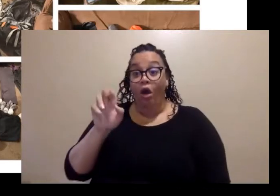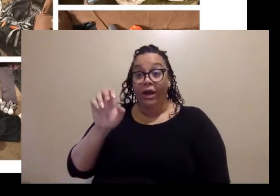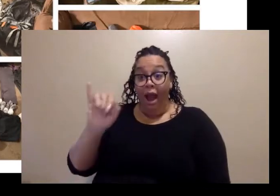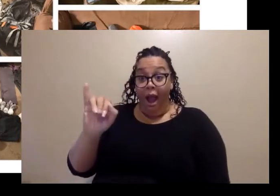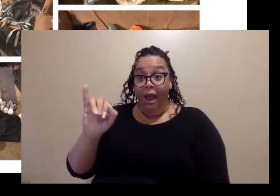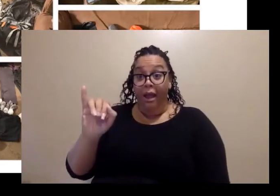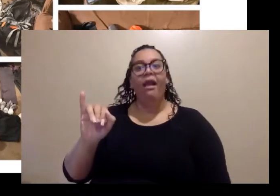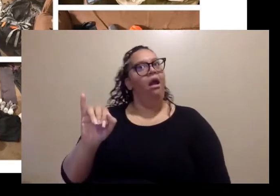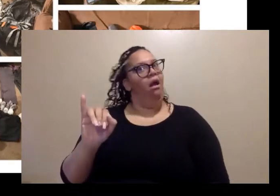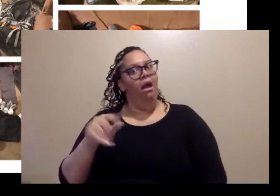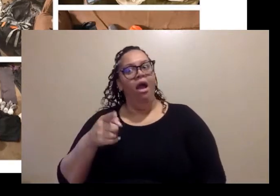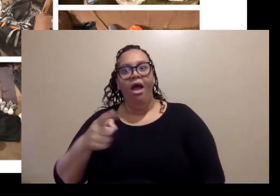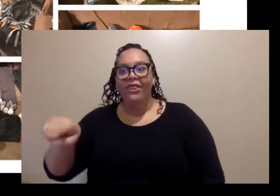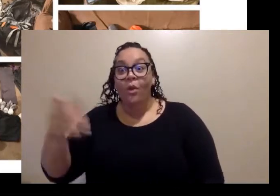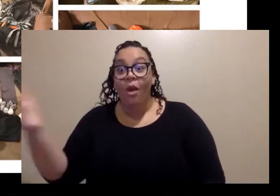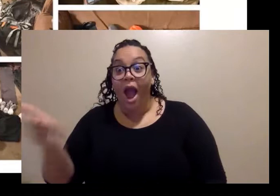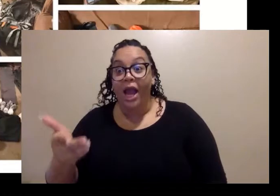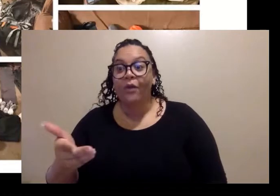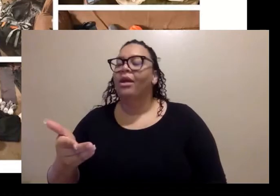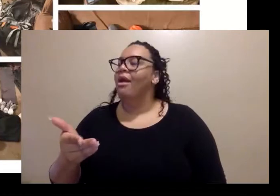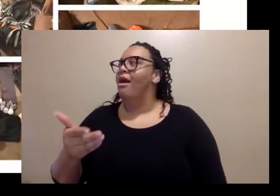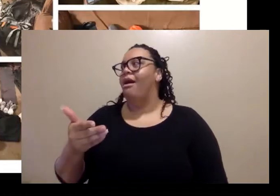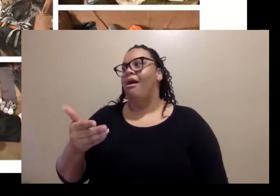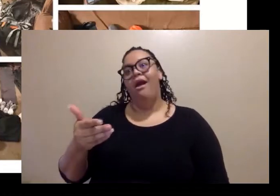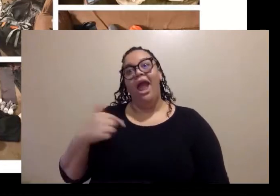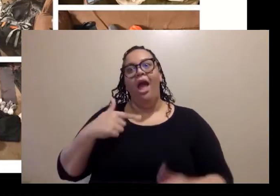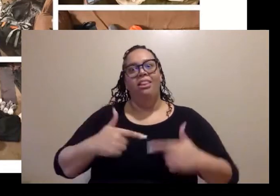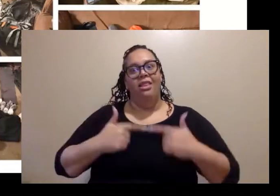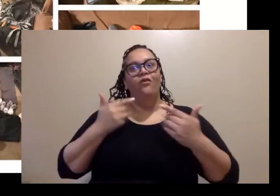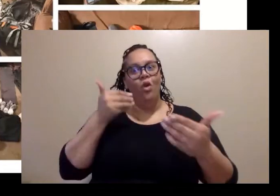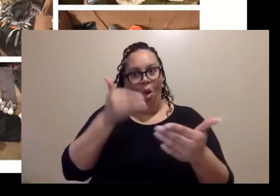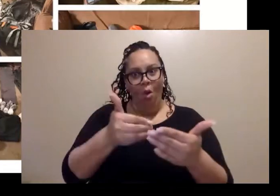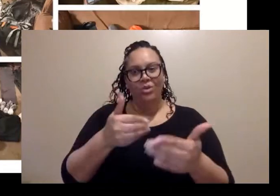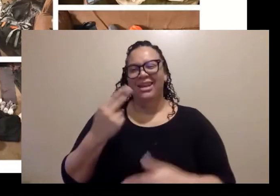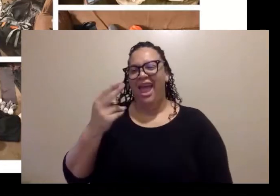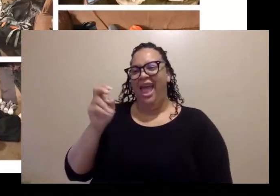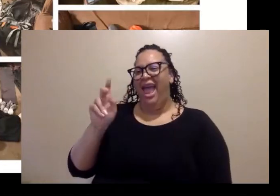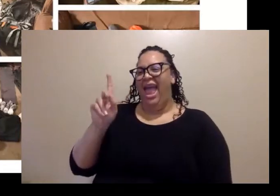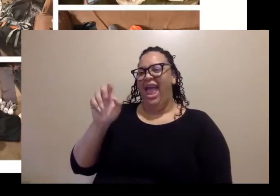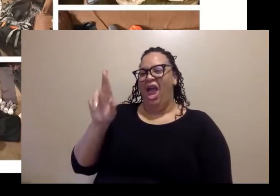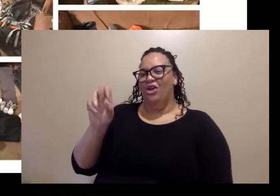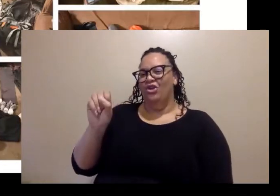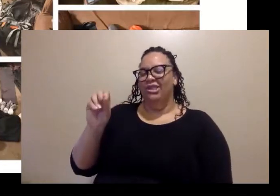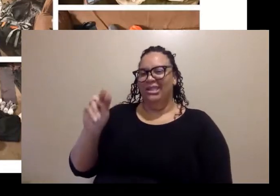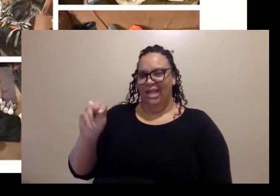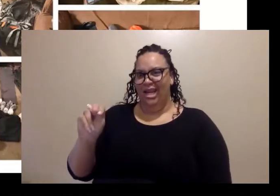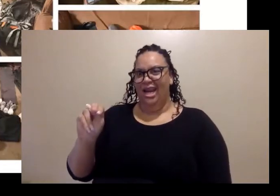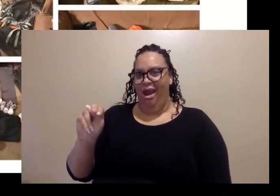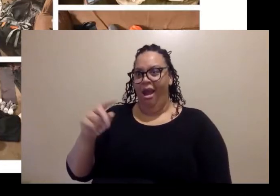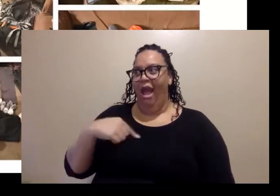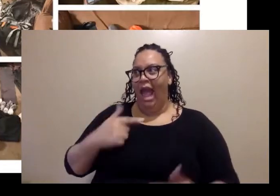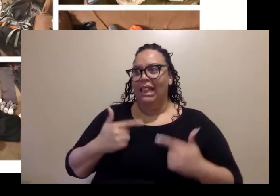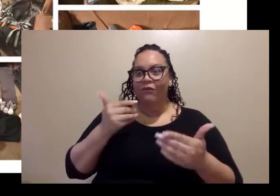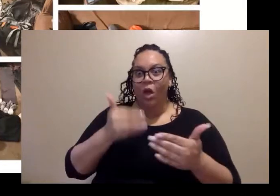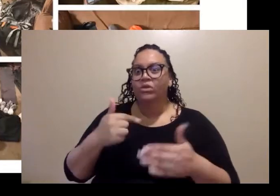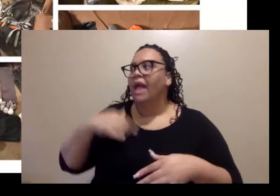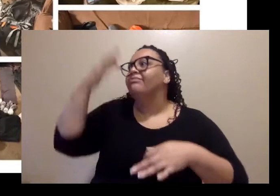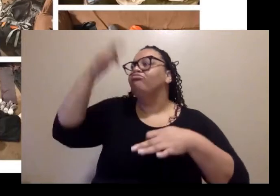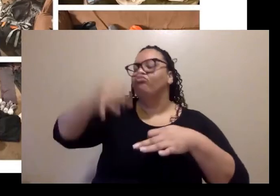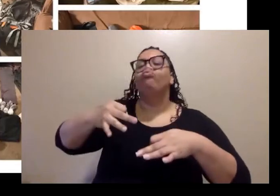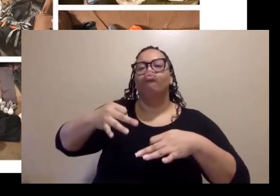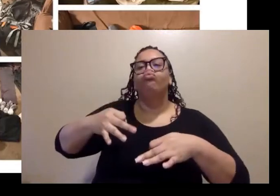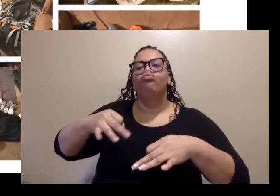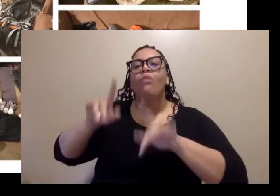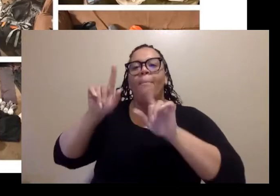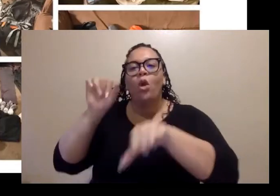and I lived like around the corner from REI in the Henderson location in Nevada. And I was like, I'm going to go work there. I'm going to see if I can get a